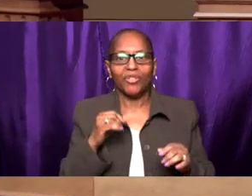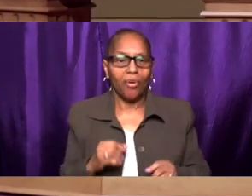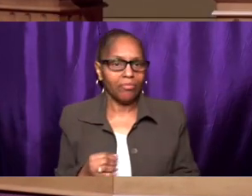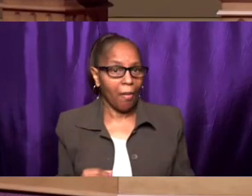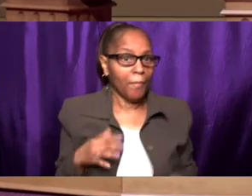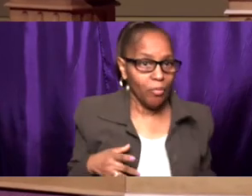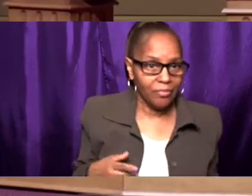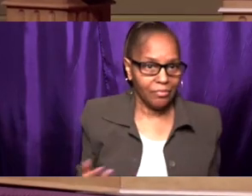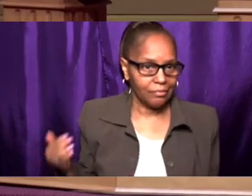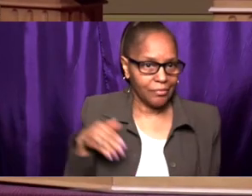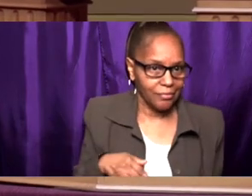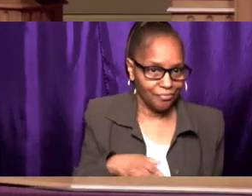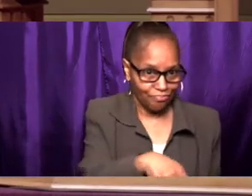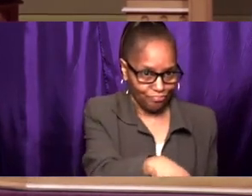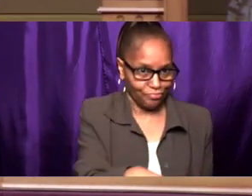poop.